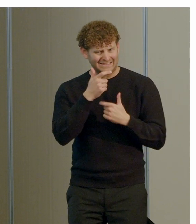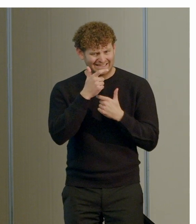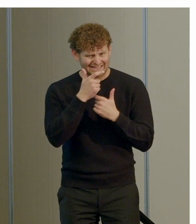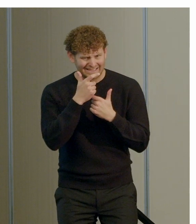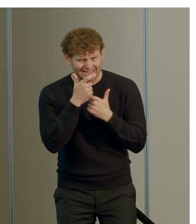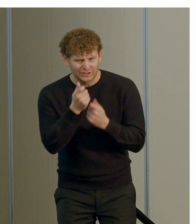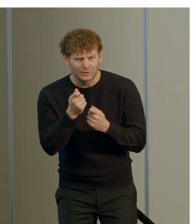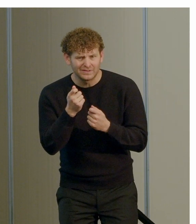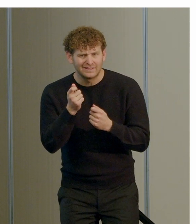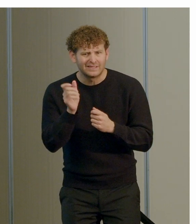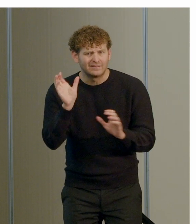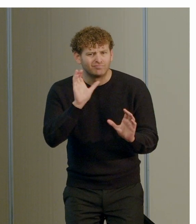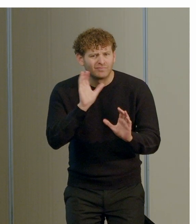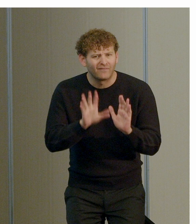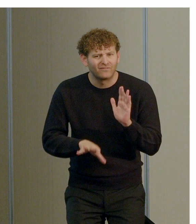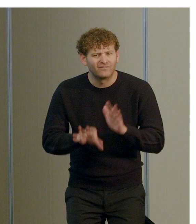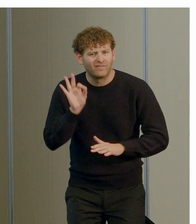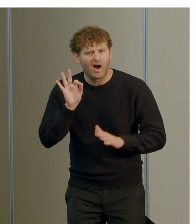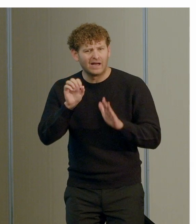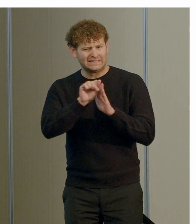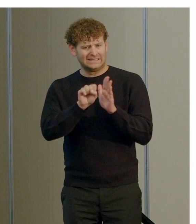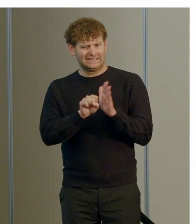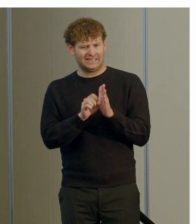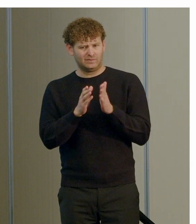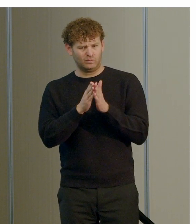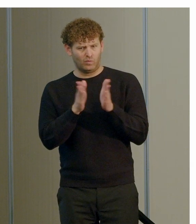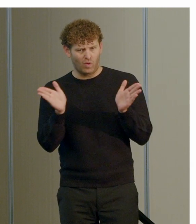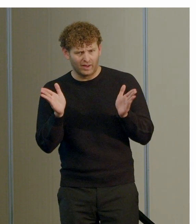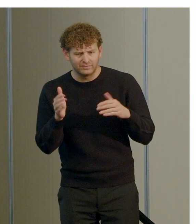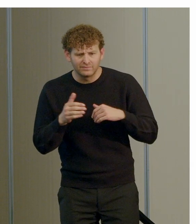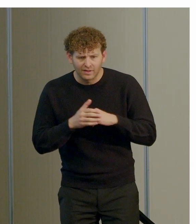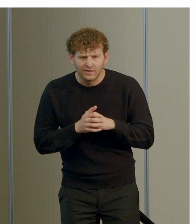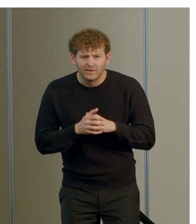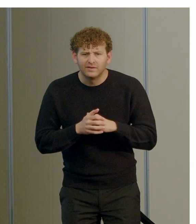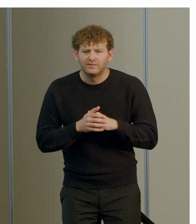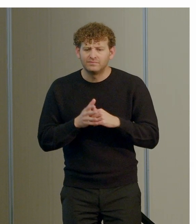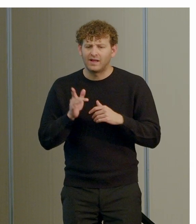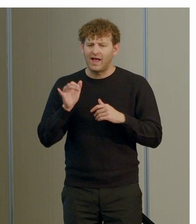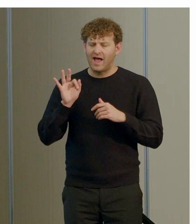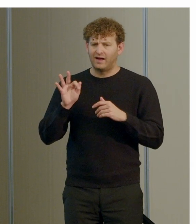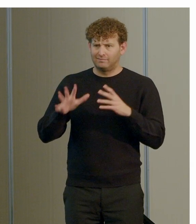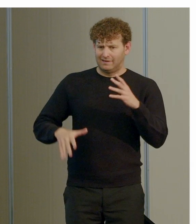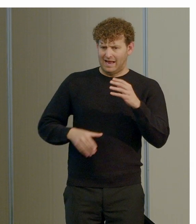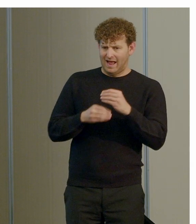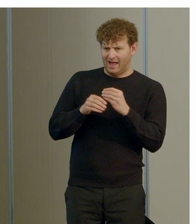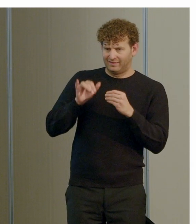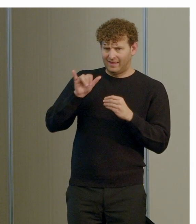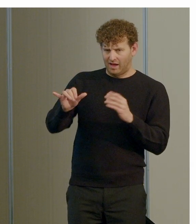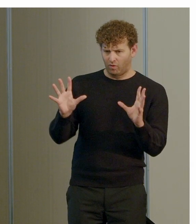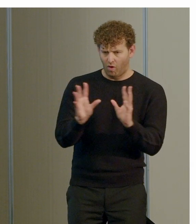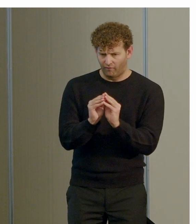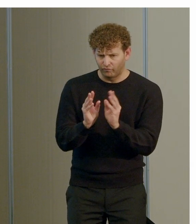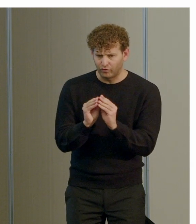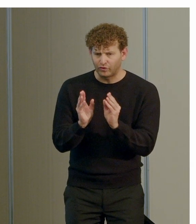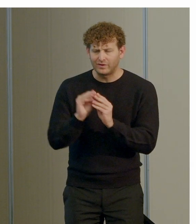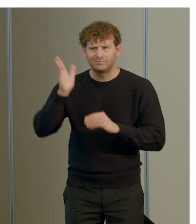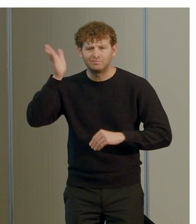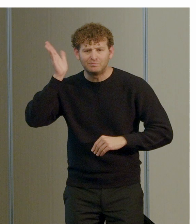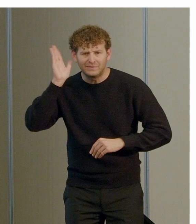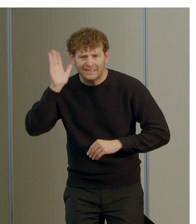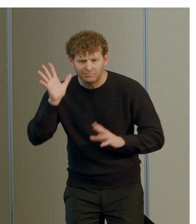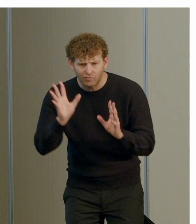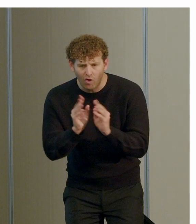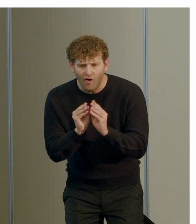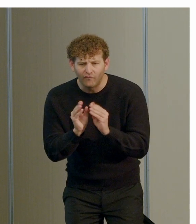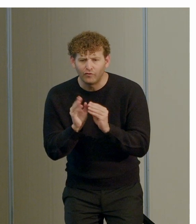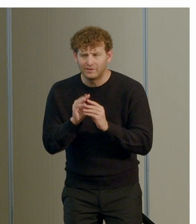the state. And then in addition to that conference, speaking at that conference, Mary set up a virtual